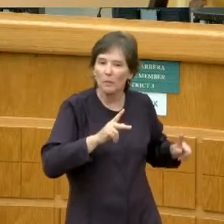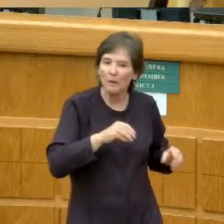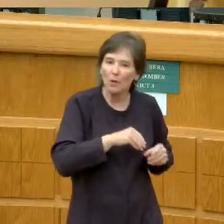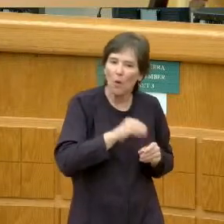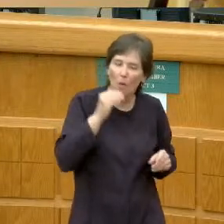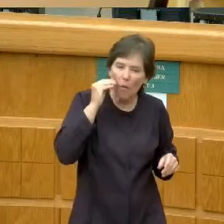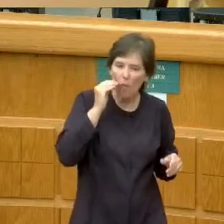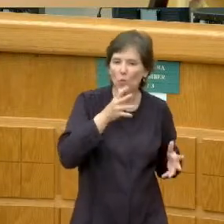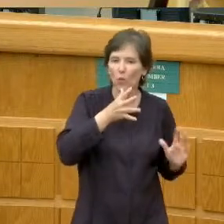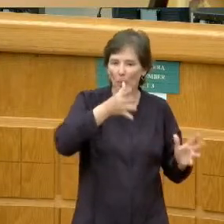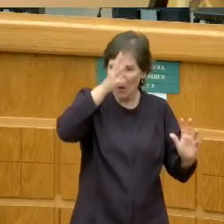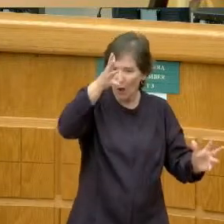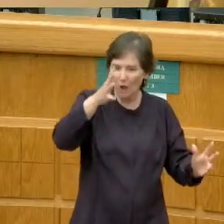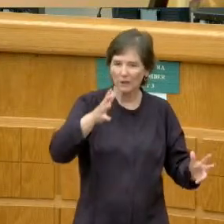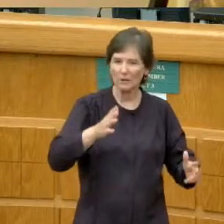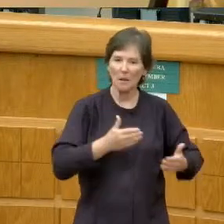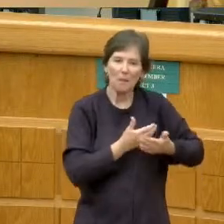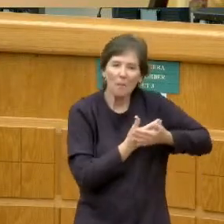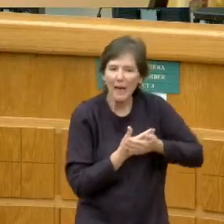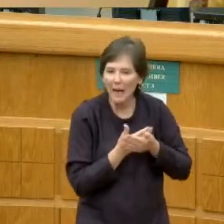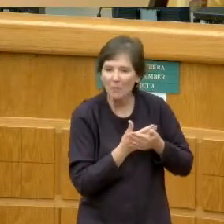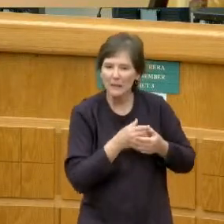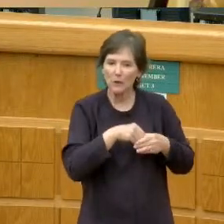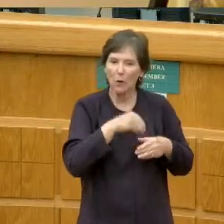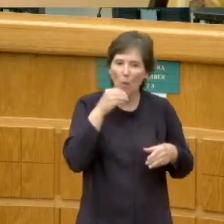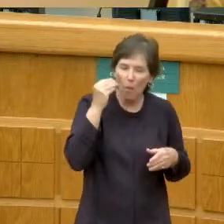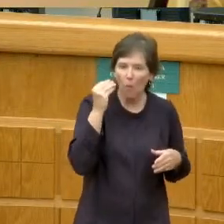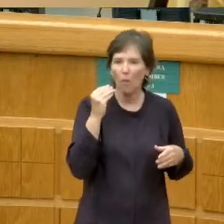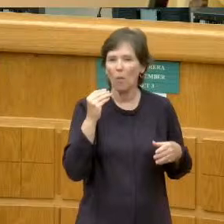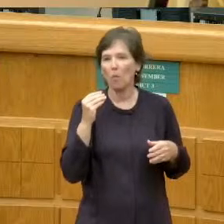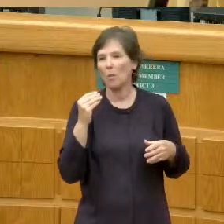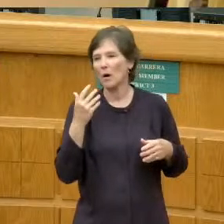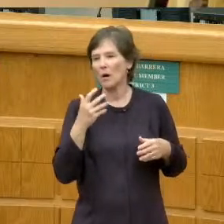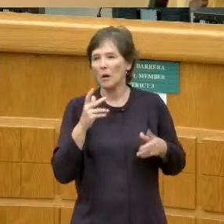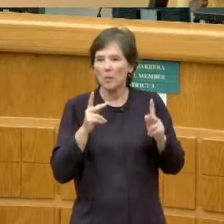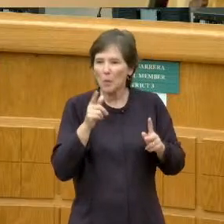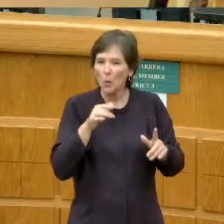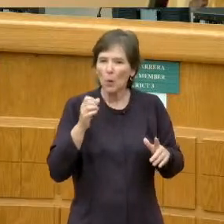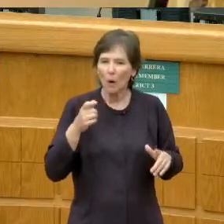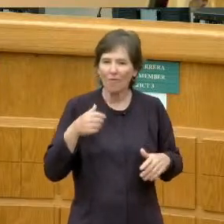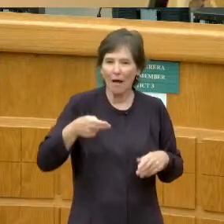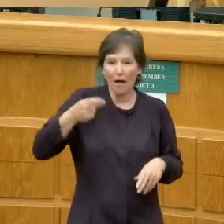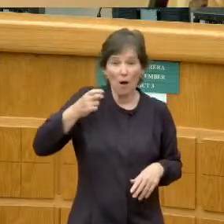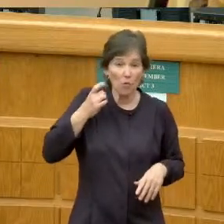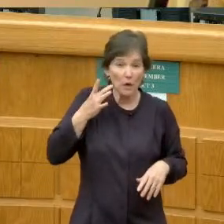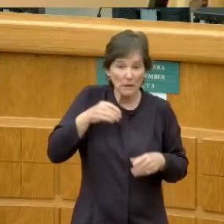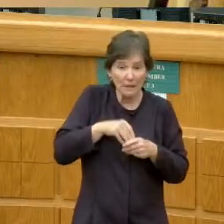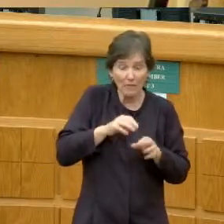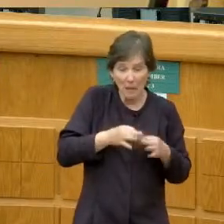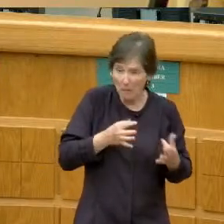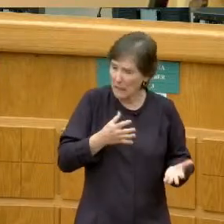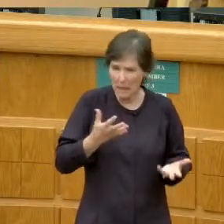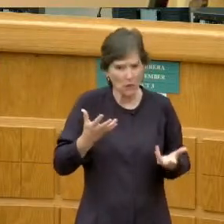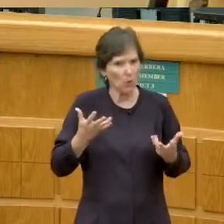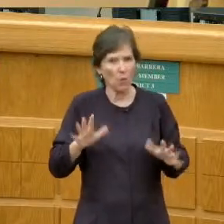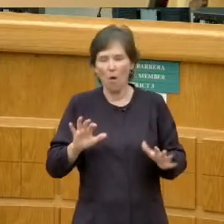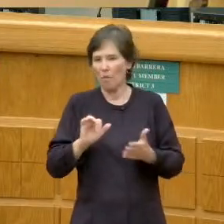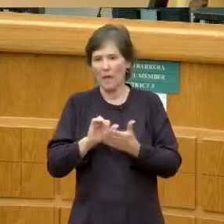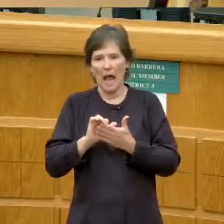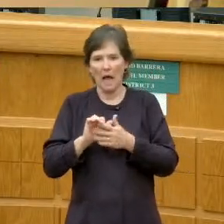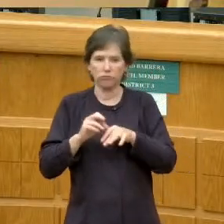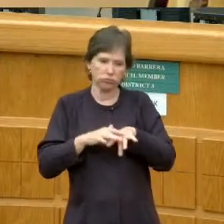or other vulnerable populations in their families. Our ISDs all agreed with the public health recommendations to